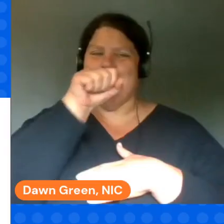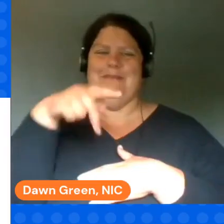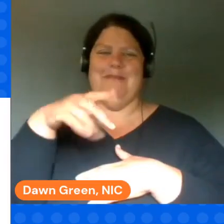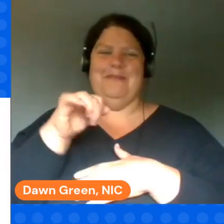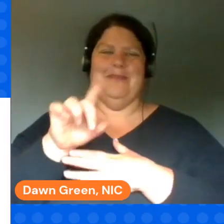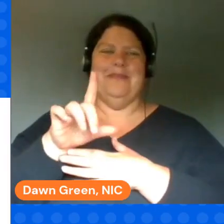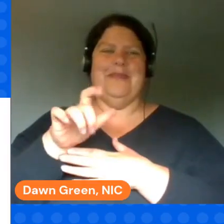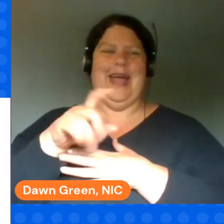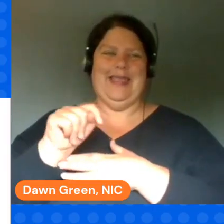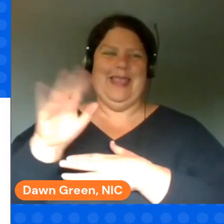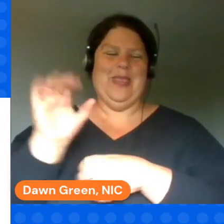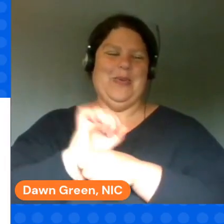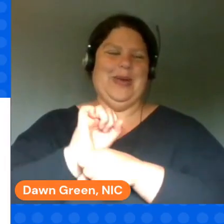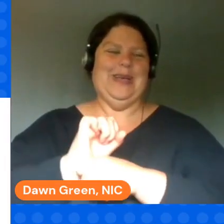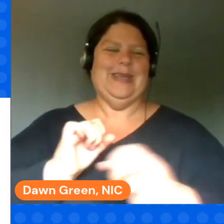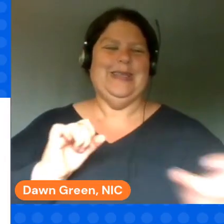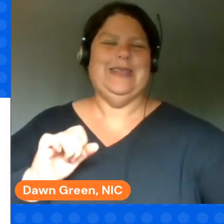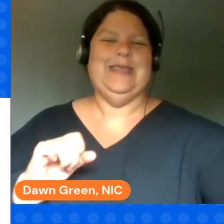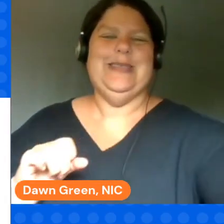doing.